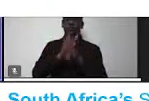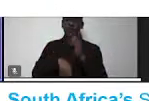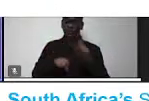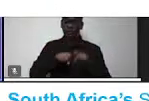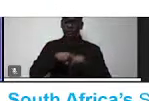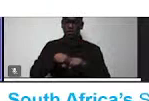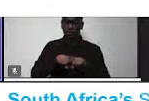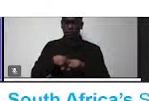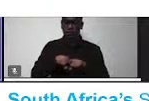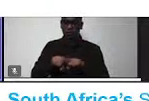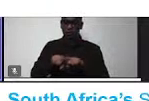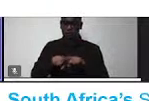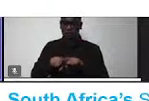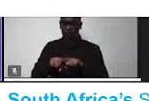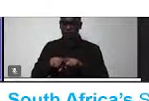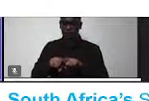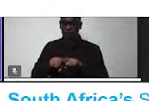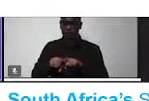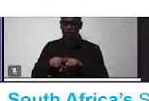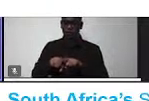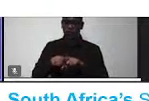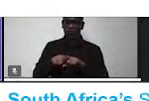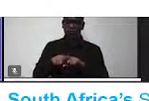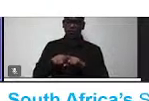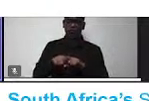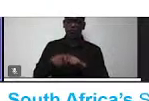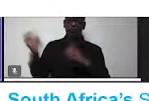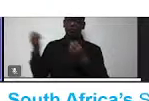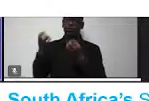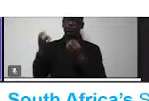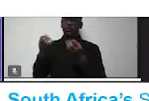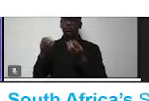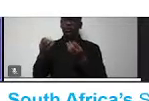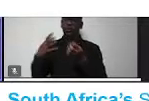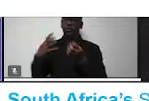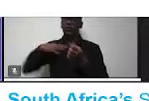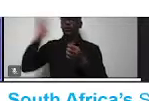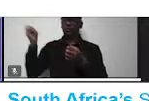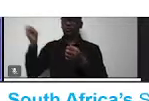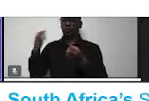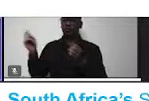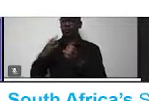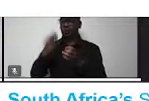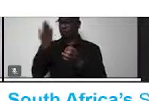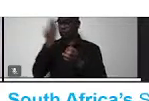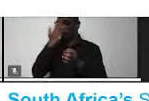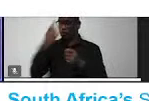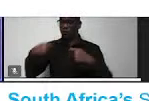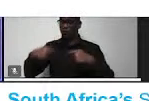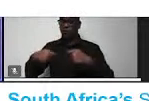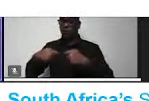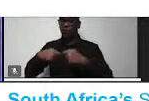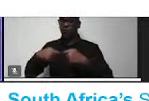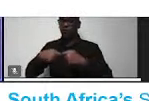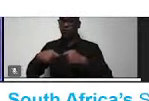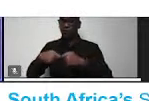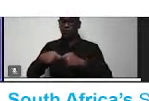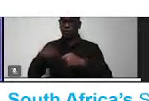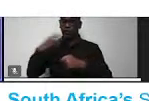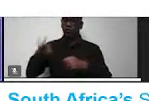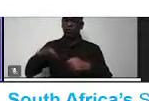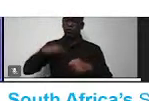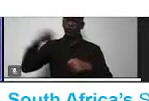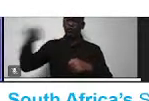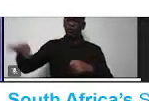imports who we know we're competing with. Many of them are also closer to market. So the tariff reduction that we get